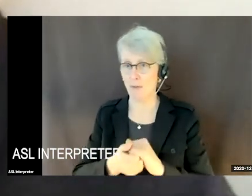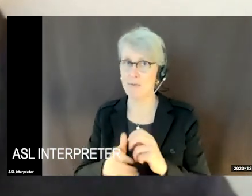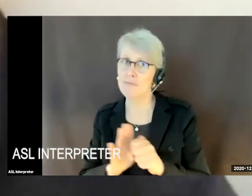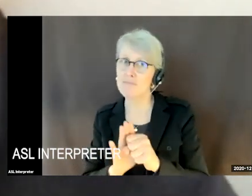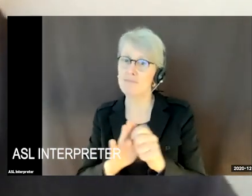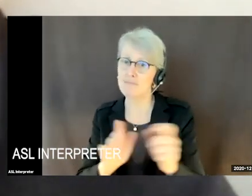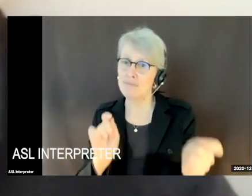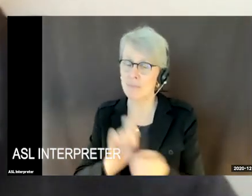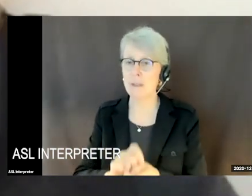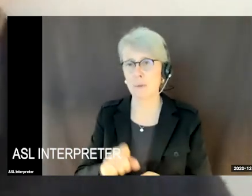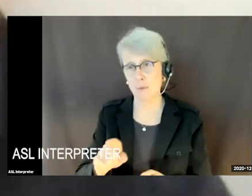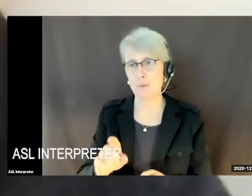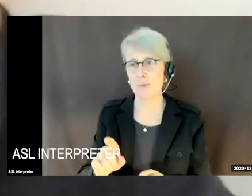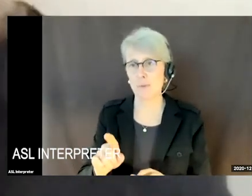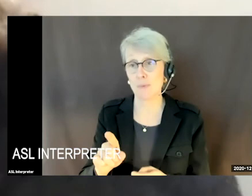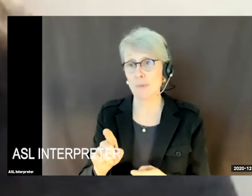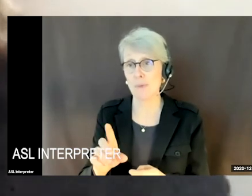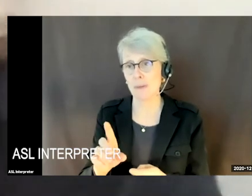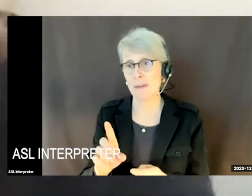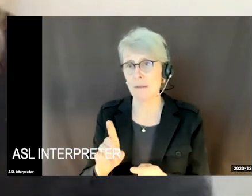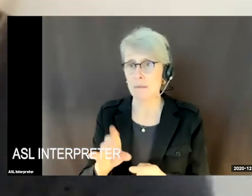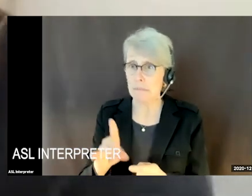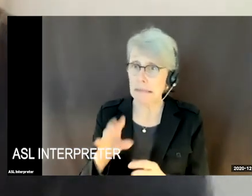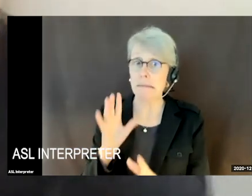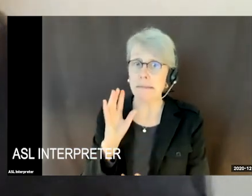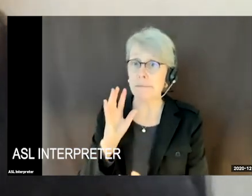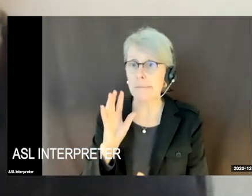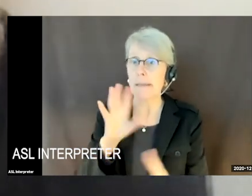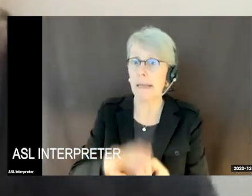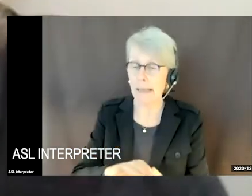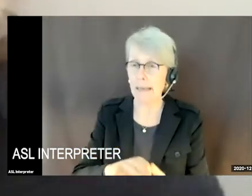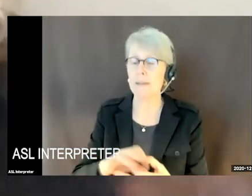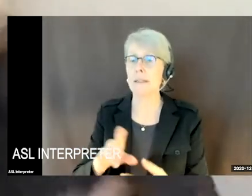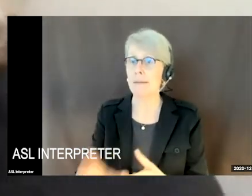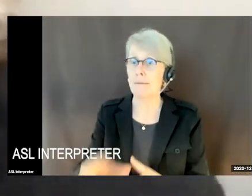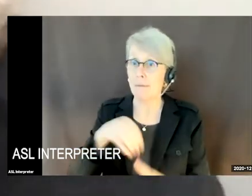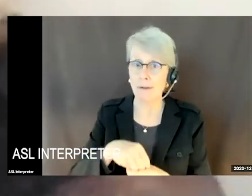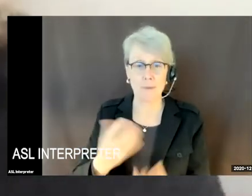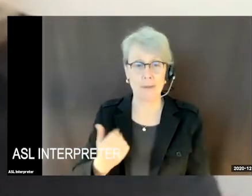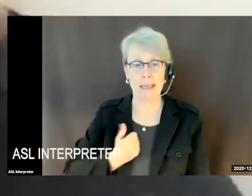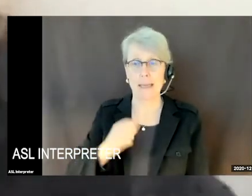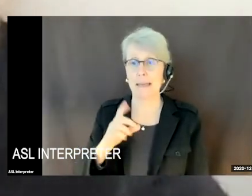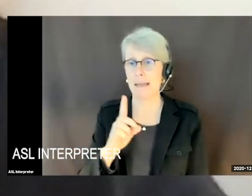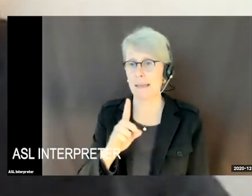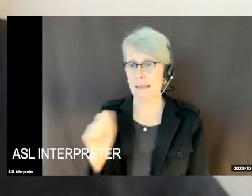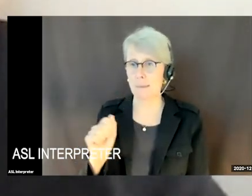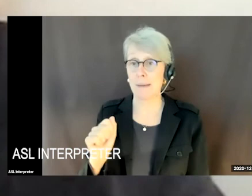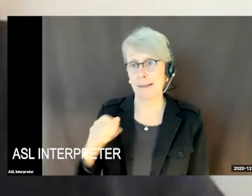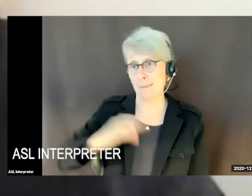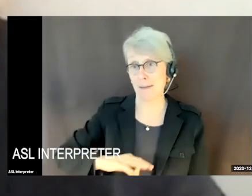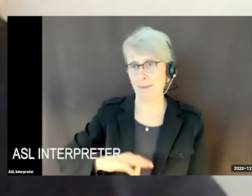today, about the power of working together with other people, and the fact that we've connected and now working on it